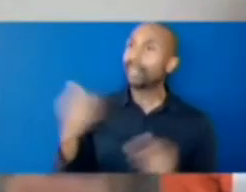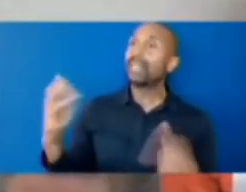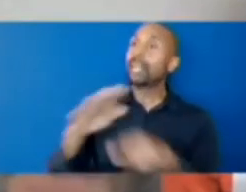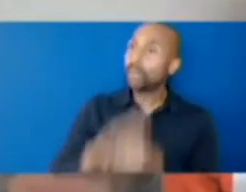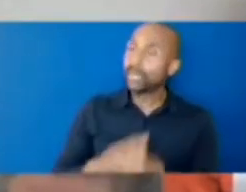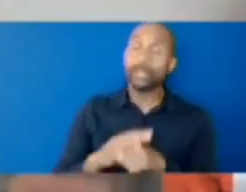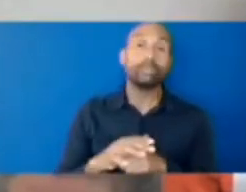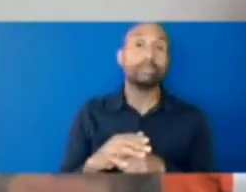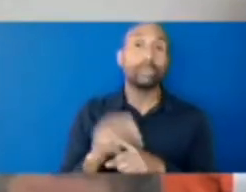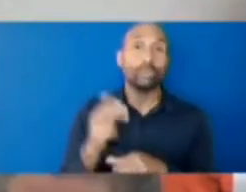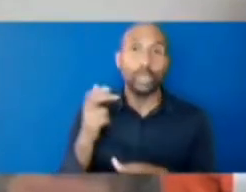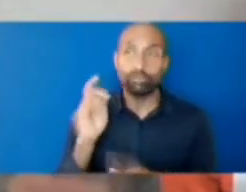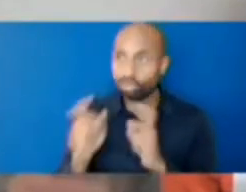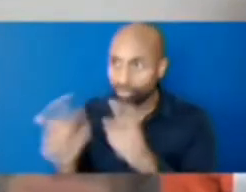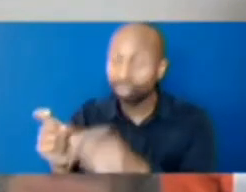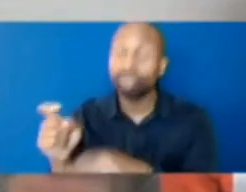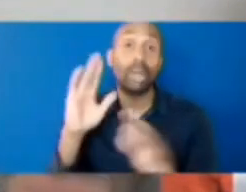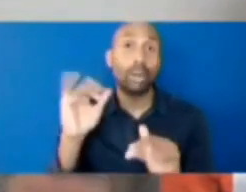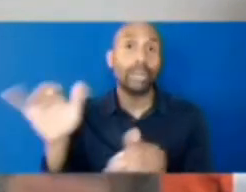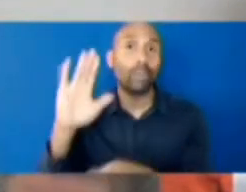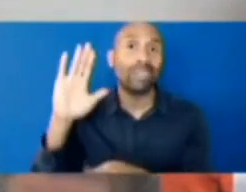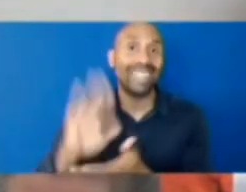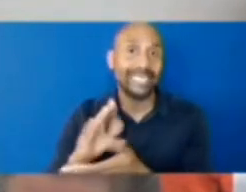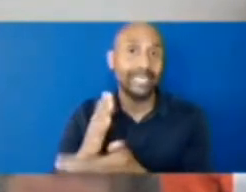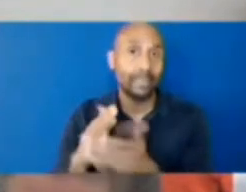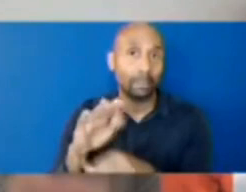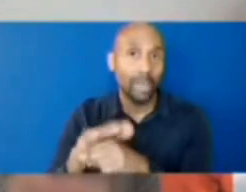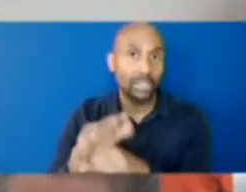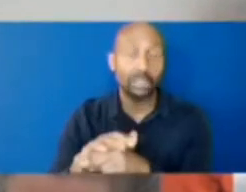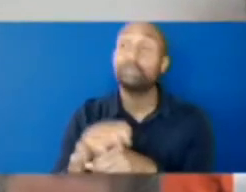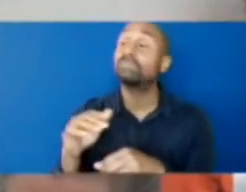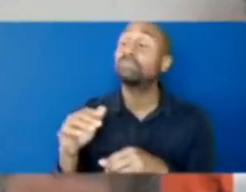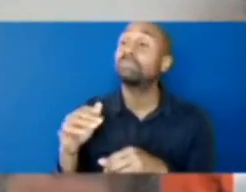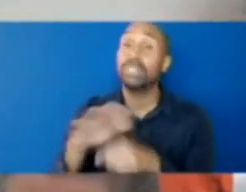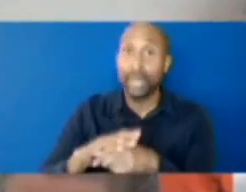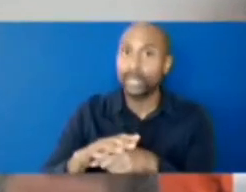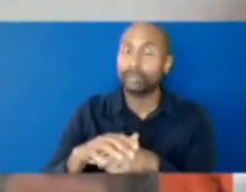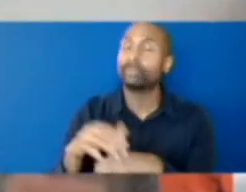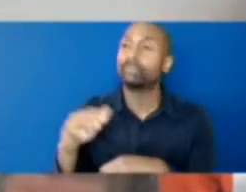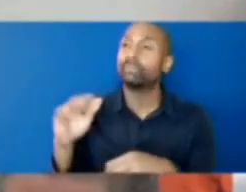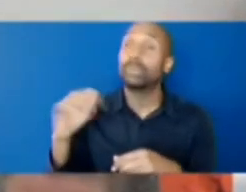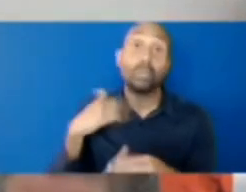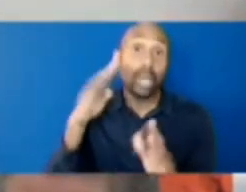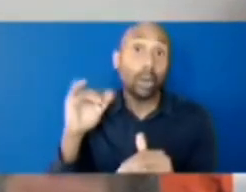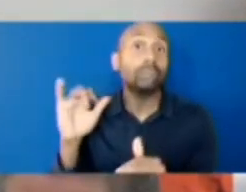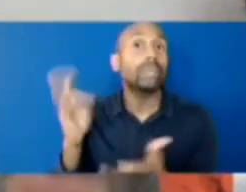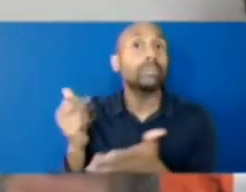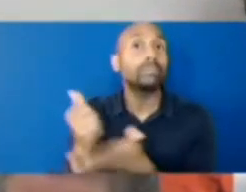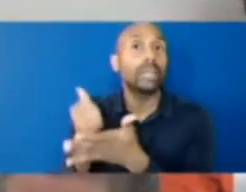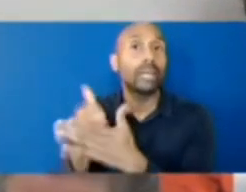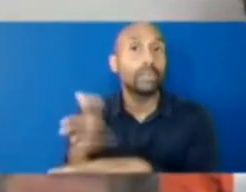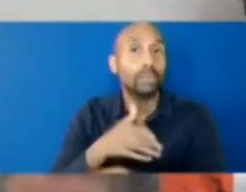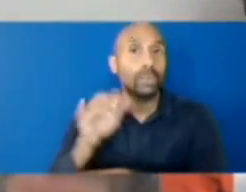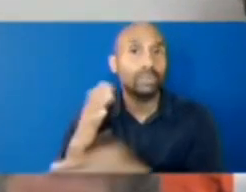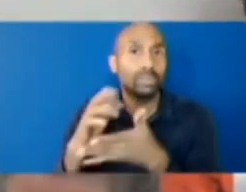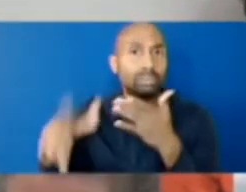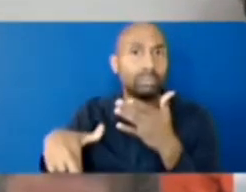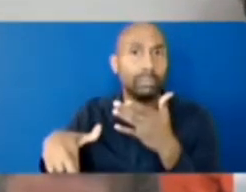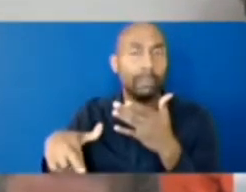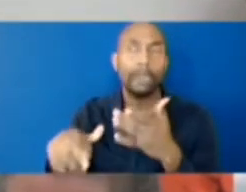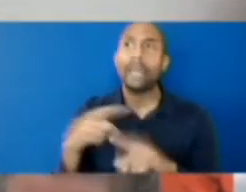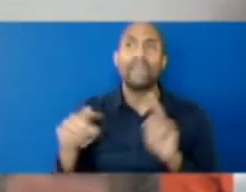outcomes. Without assistance and information from CMS, we do not know what future investments